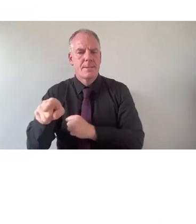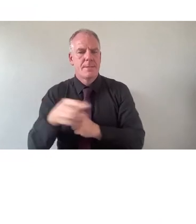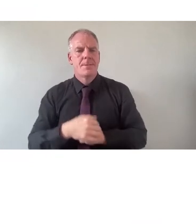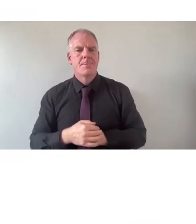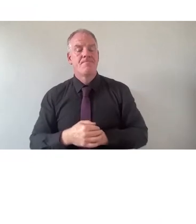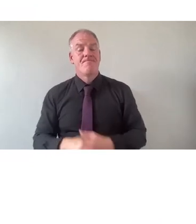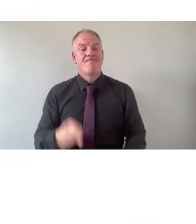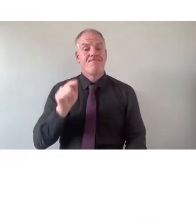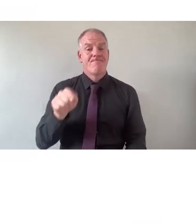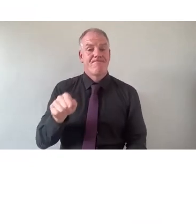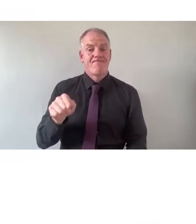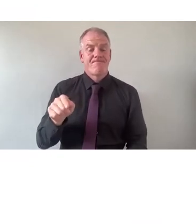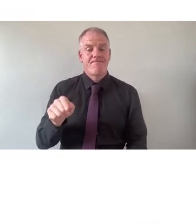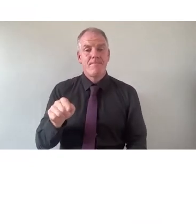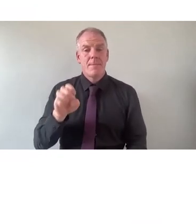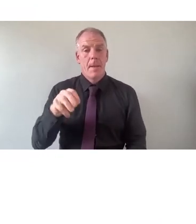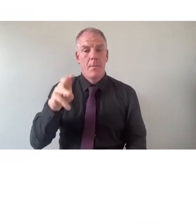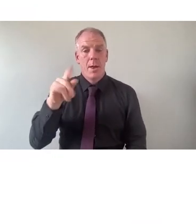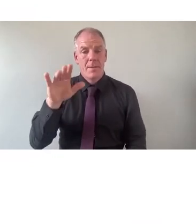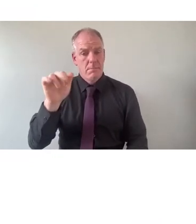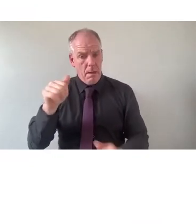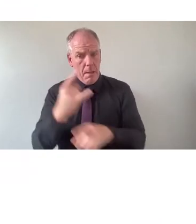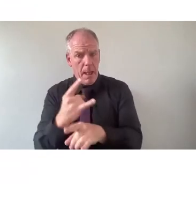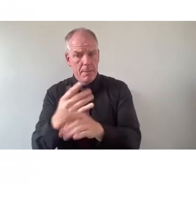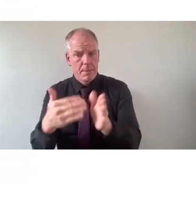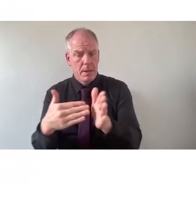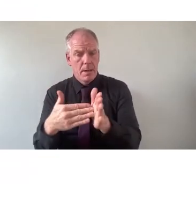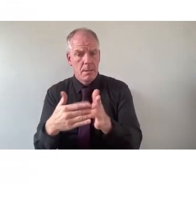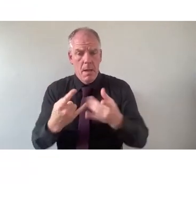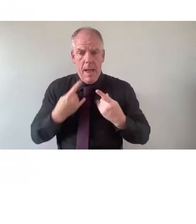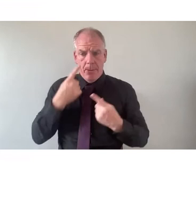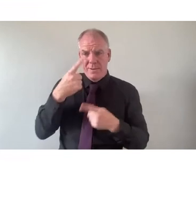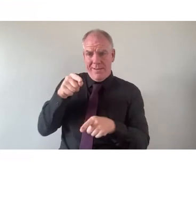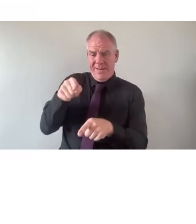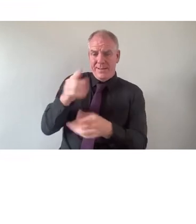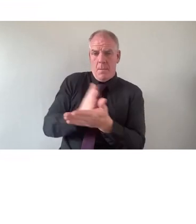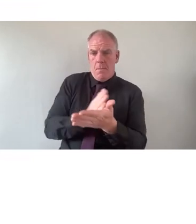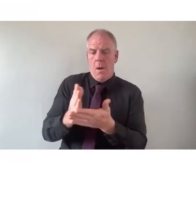is this could help. Huh? We're very happy to see that this is part